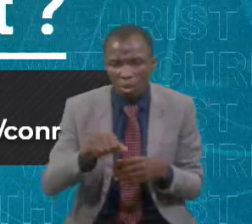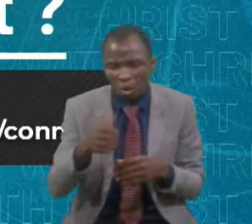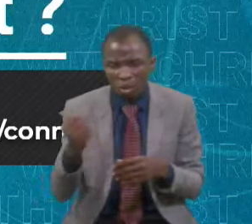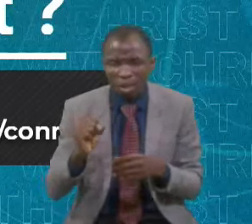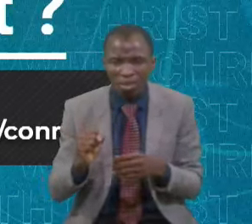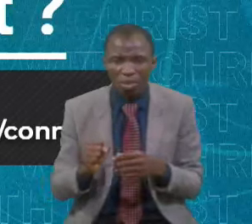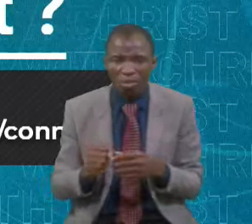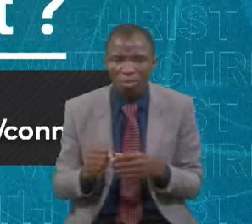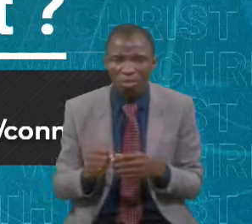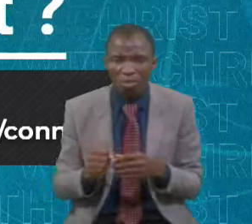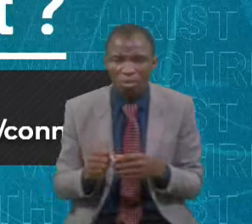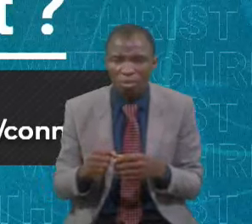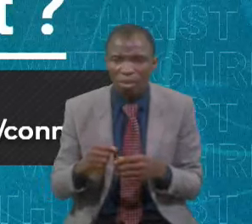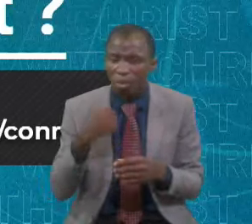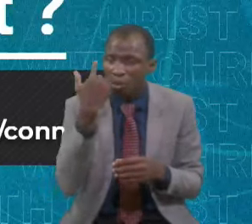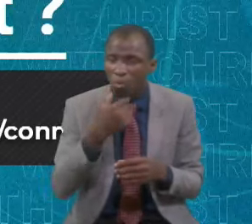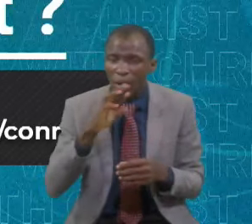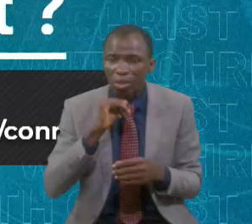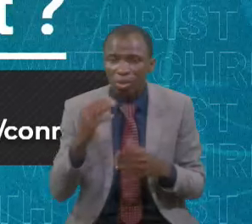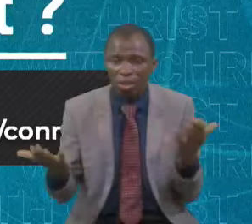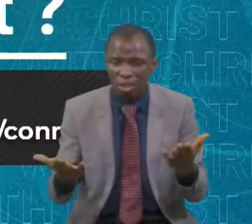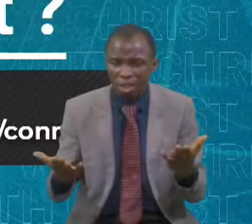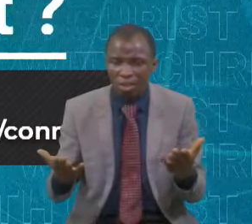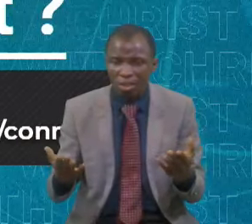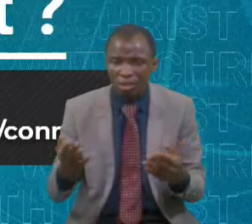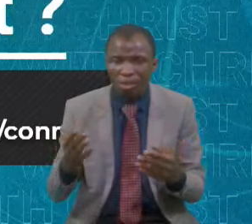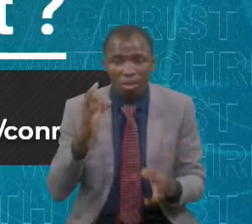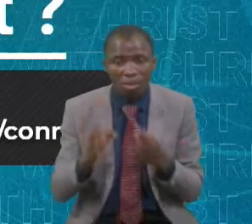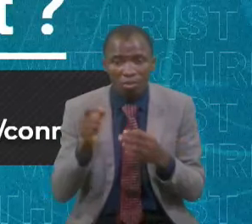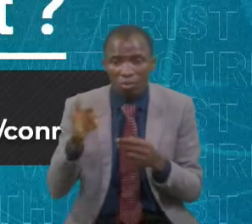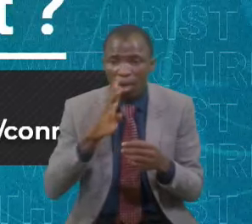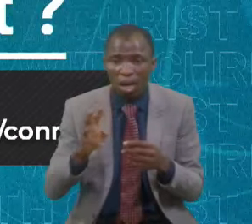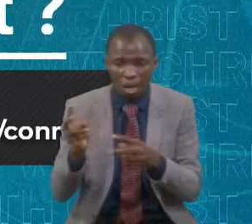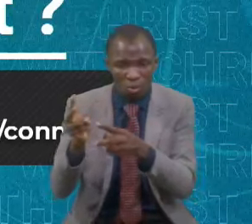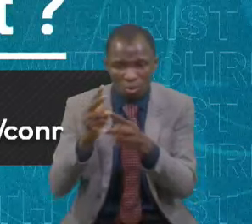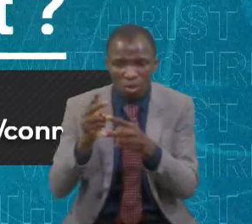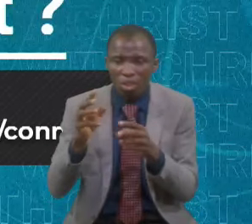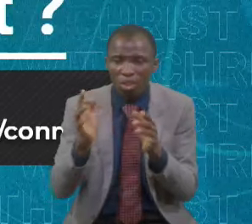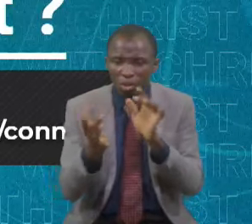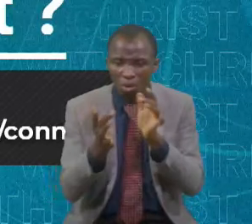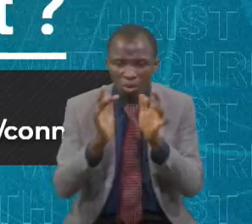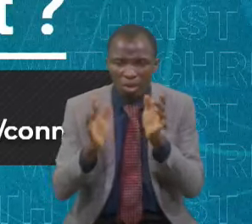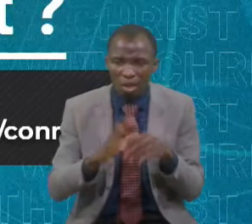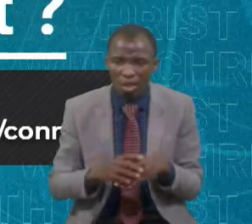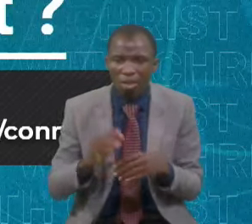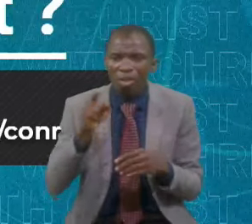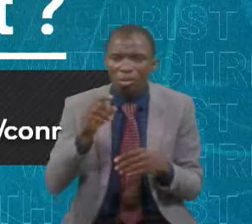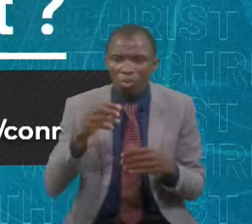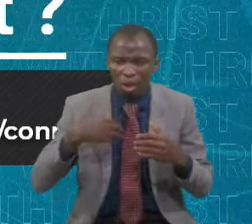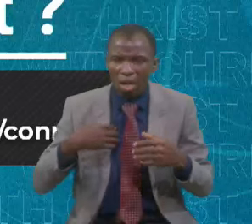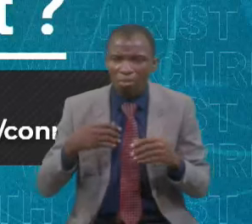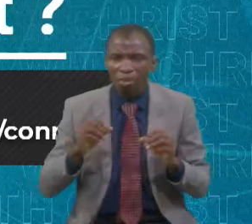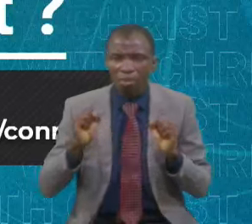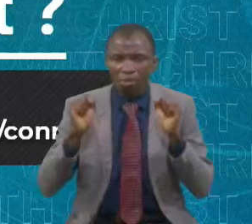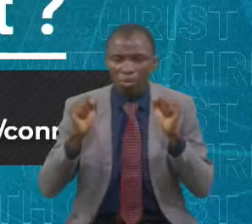who are not here, if you're watching online, and you have given your life to the Lord Jesus Christ this